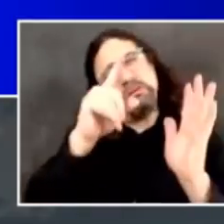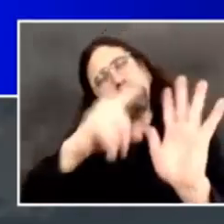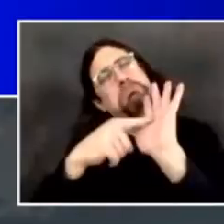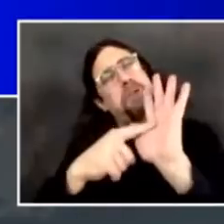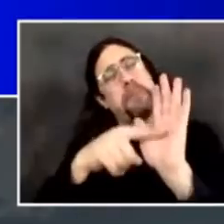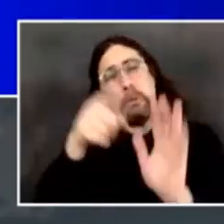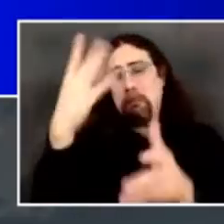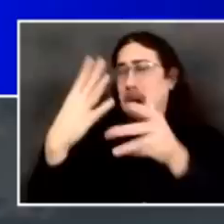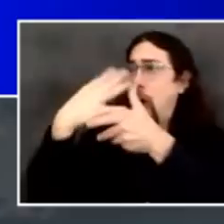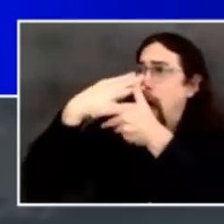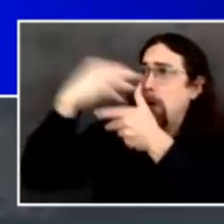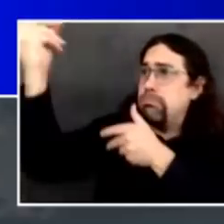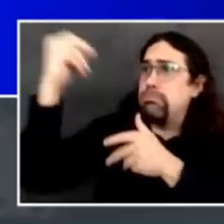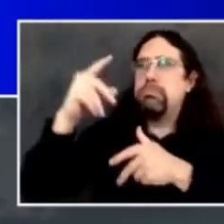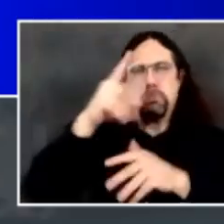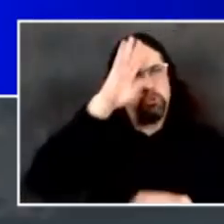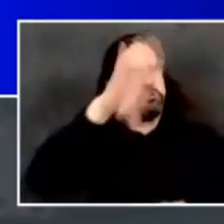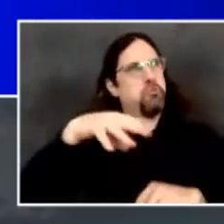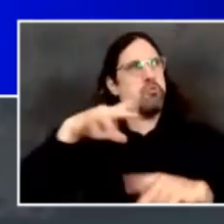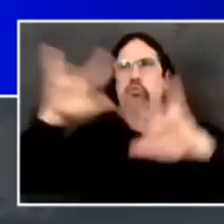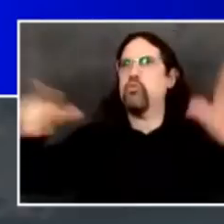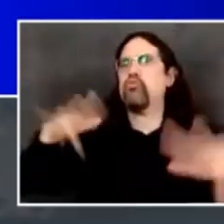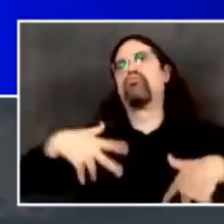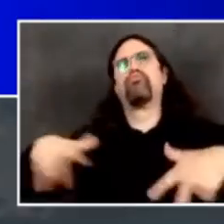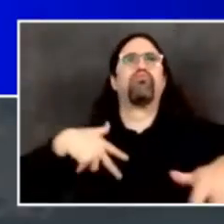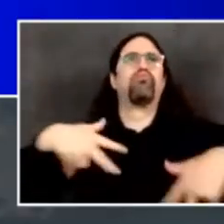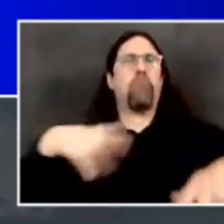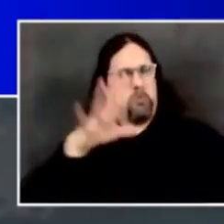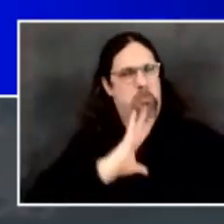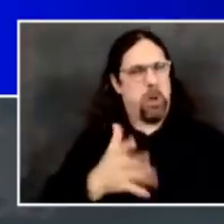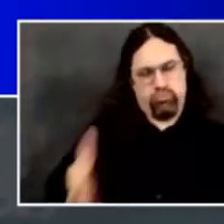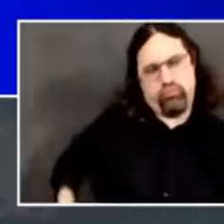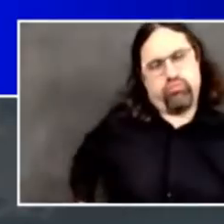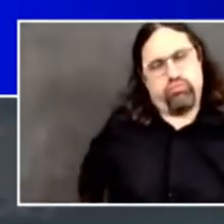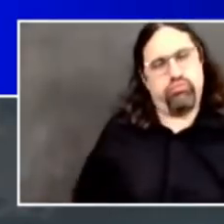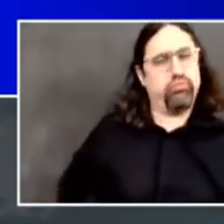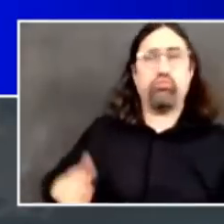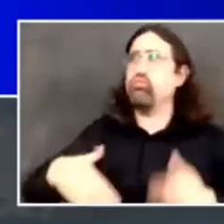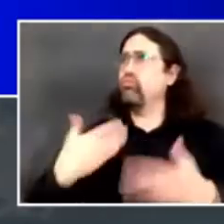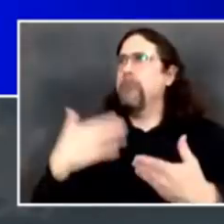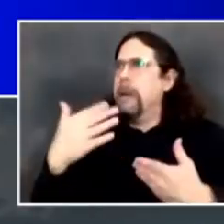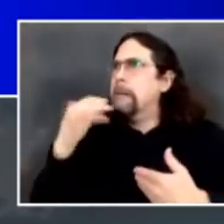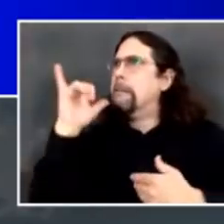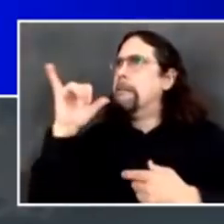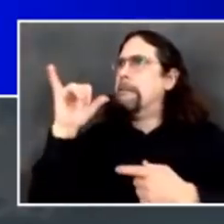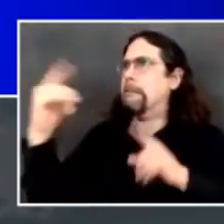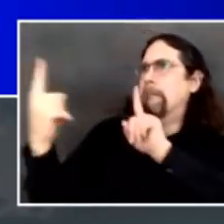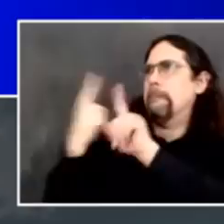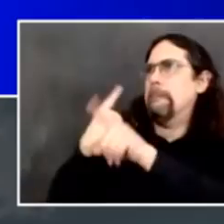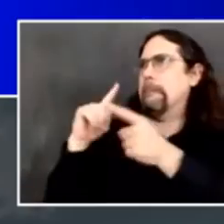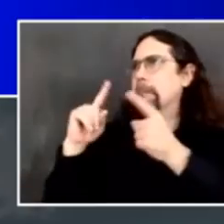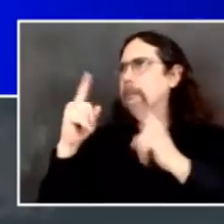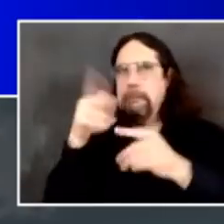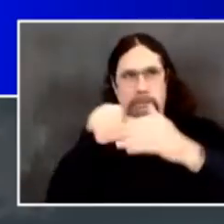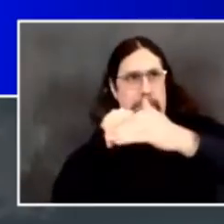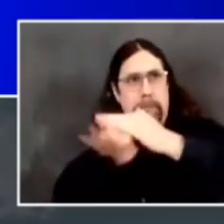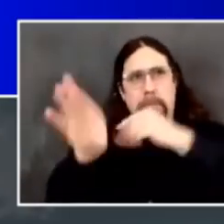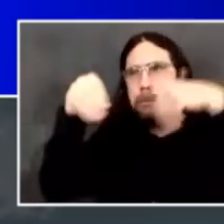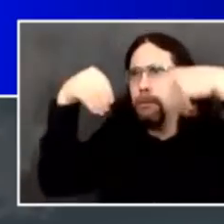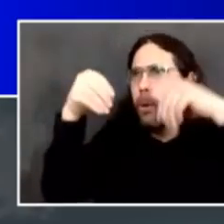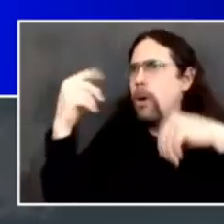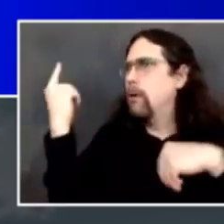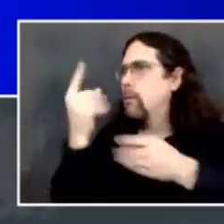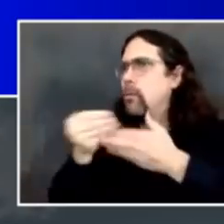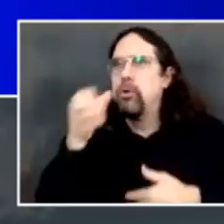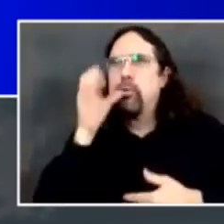forget or they don't have one or they don't have a way to get one. So the city's going to step in. This weekend, the last couple of days, we started